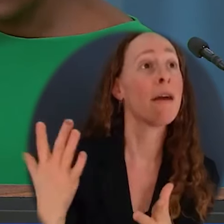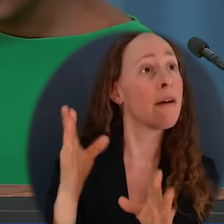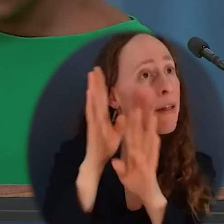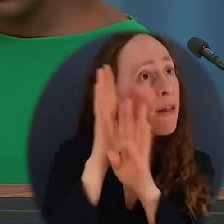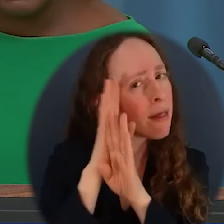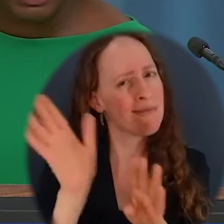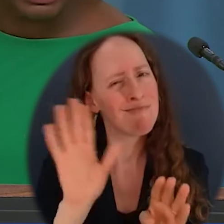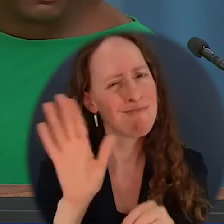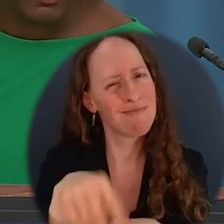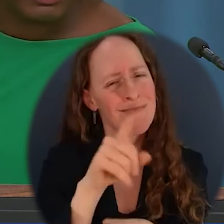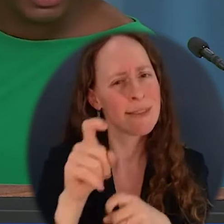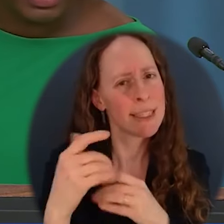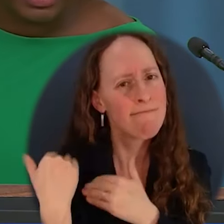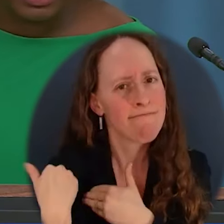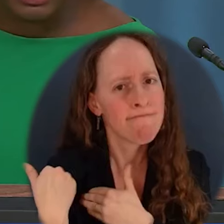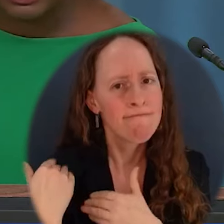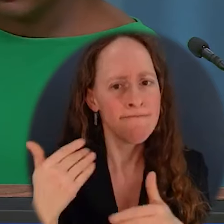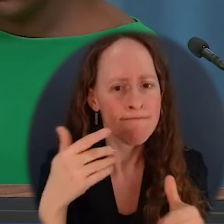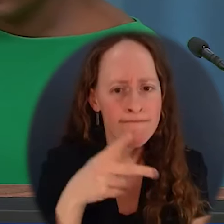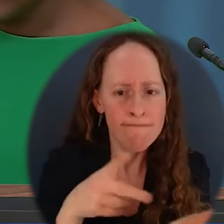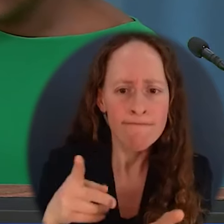that what is on their platform